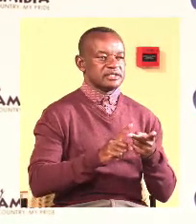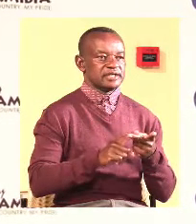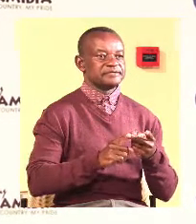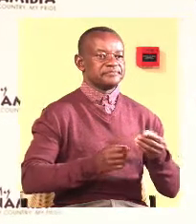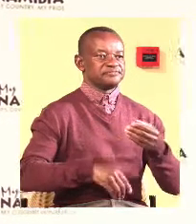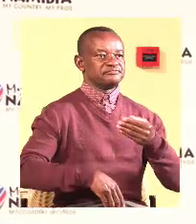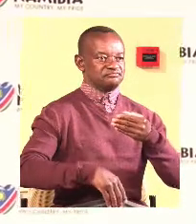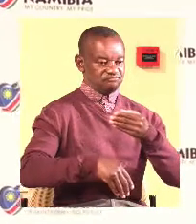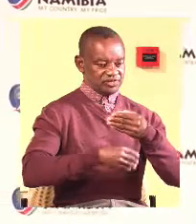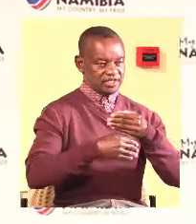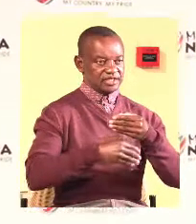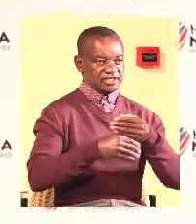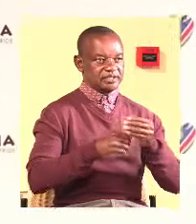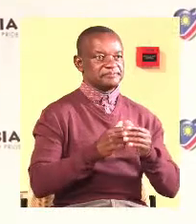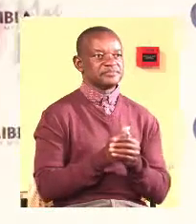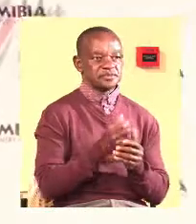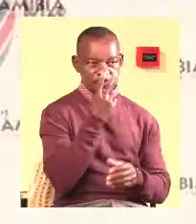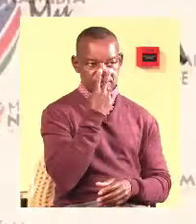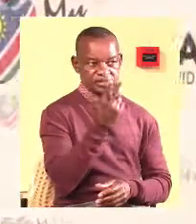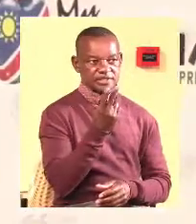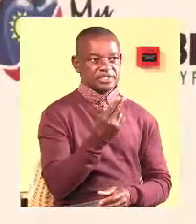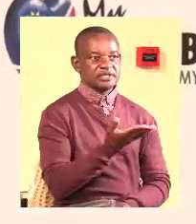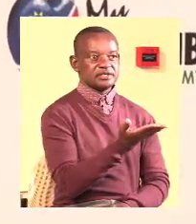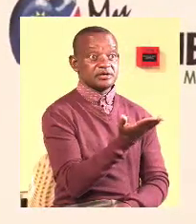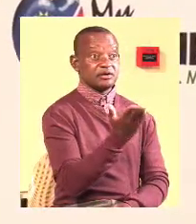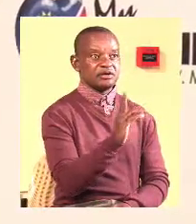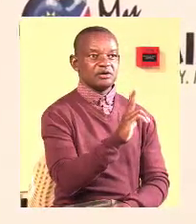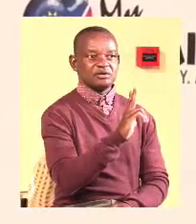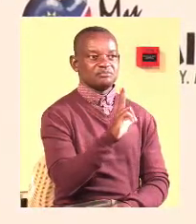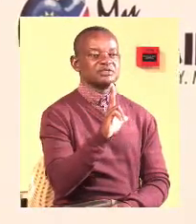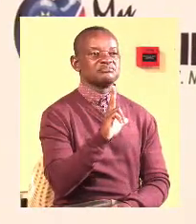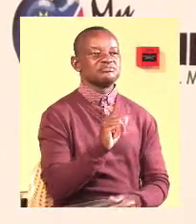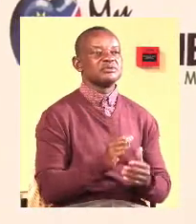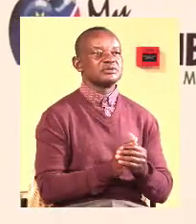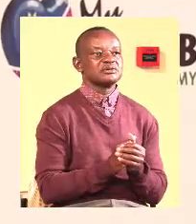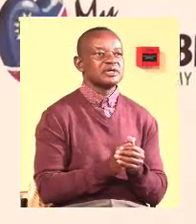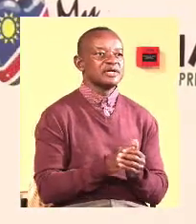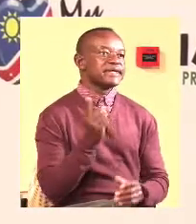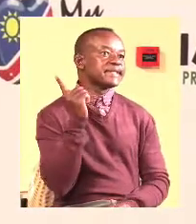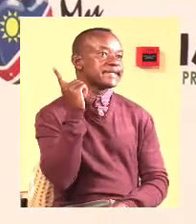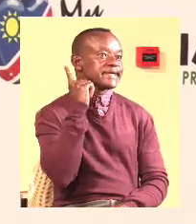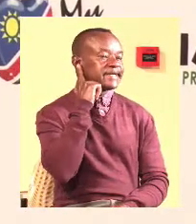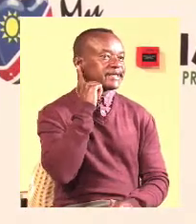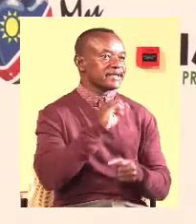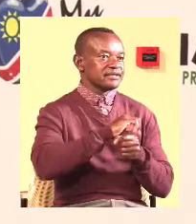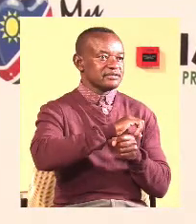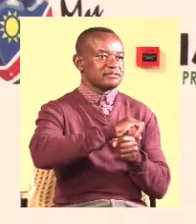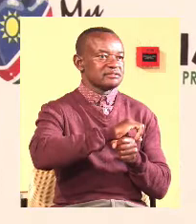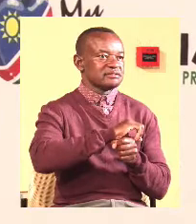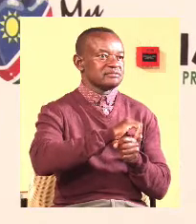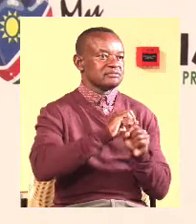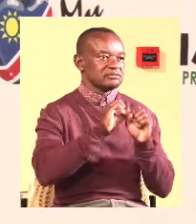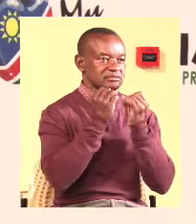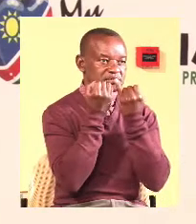that everybody else out there got information on COVID-19, there are